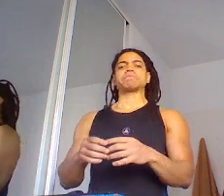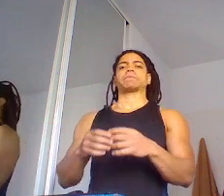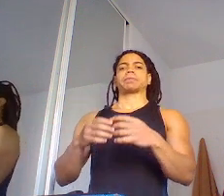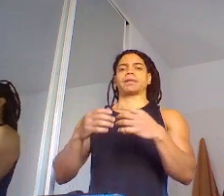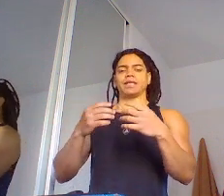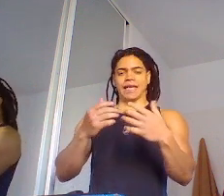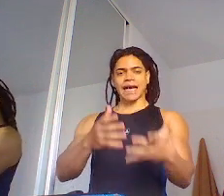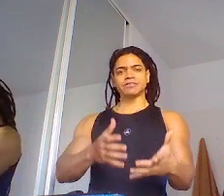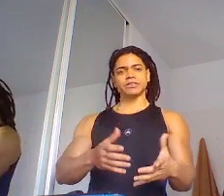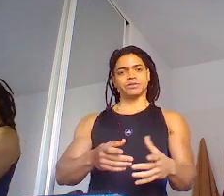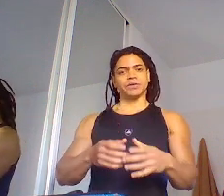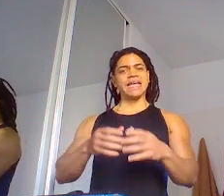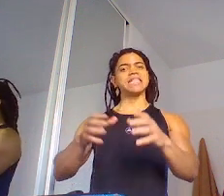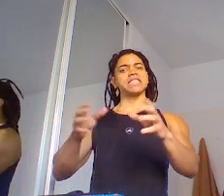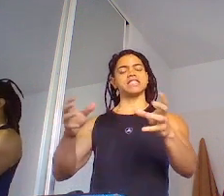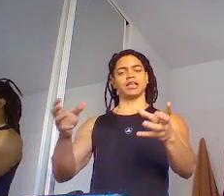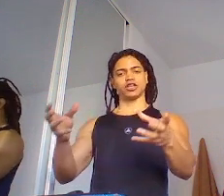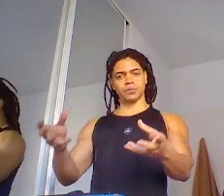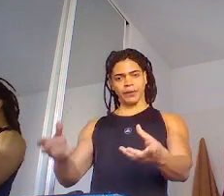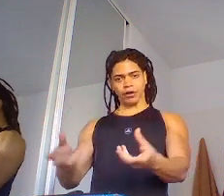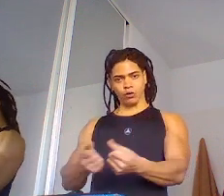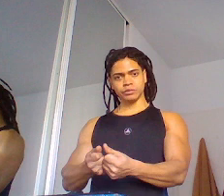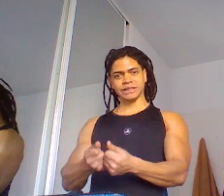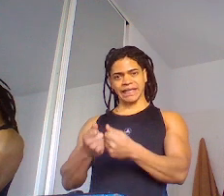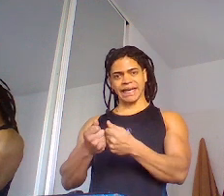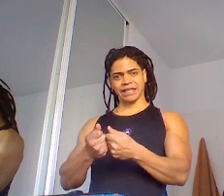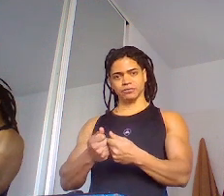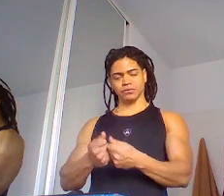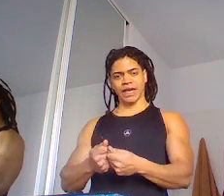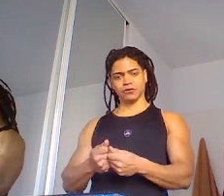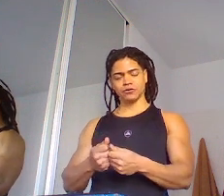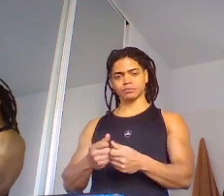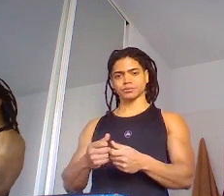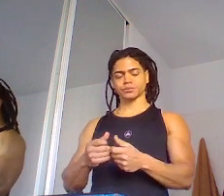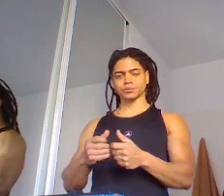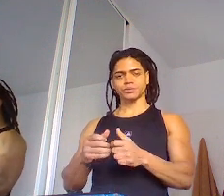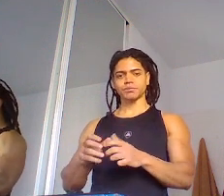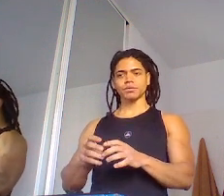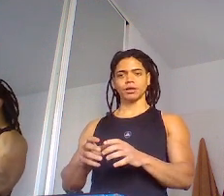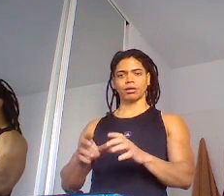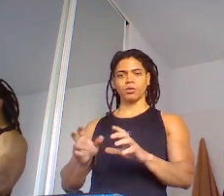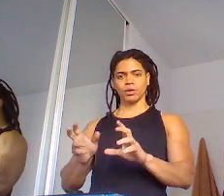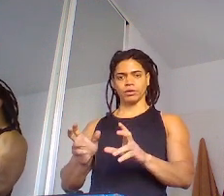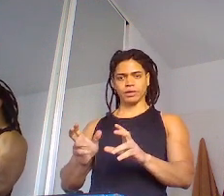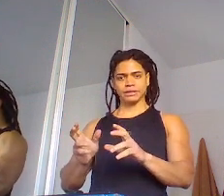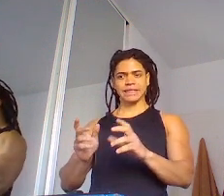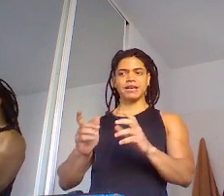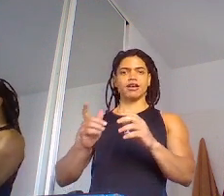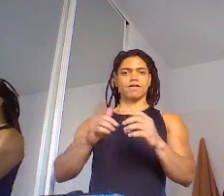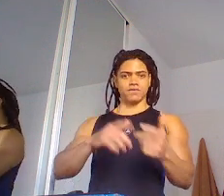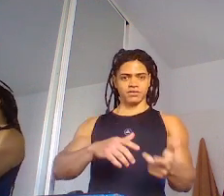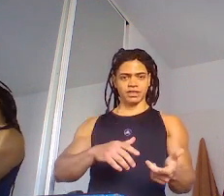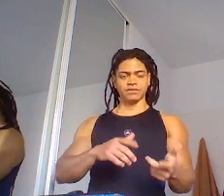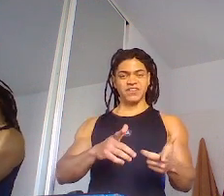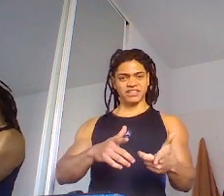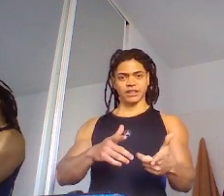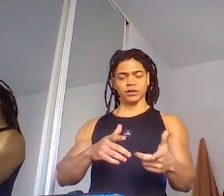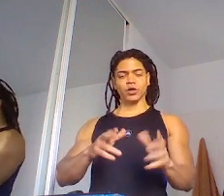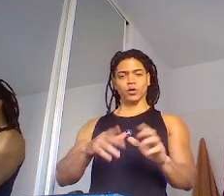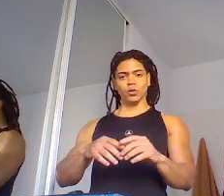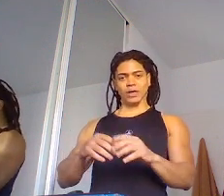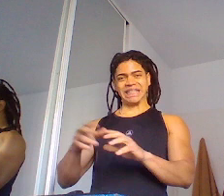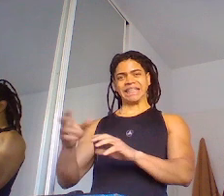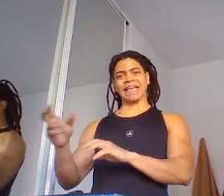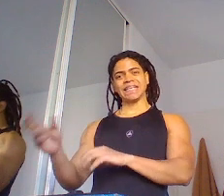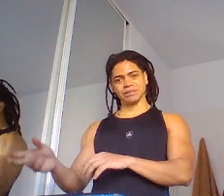where assets are anything that a company owns that has value, okay, whether it's